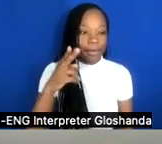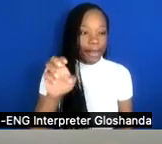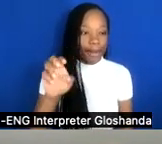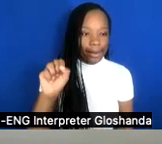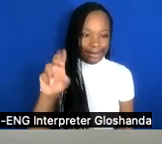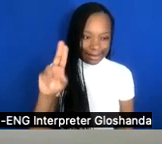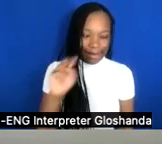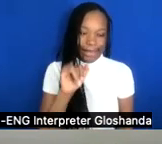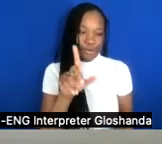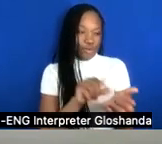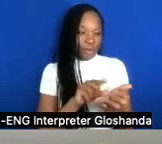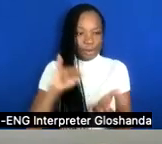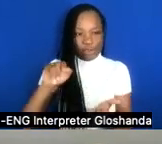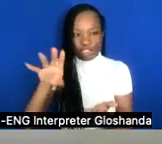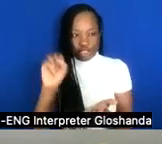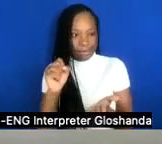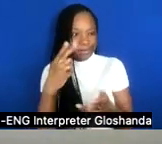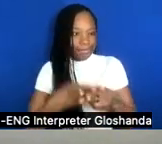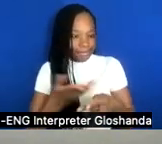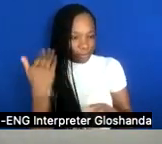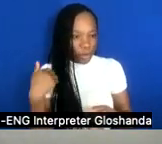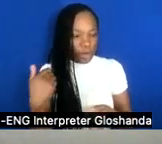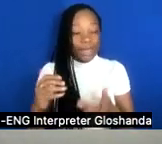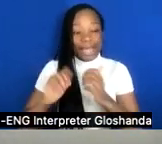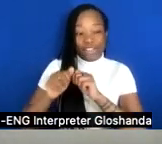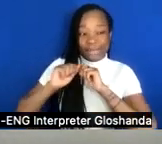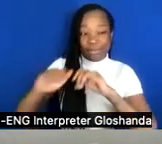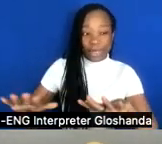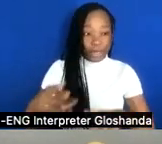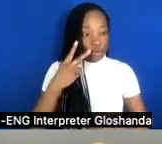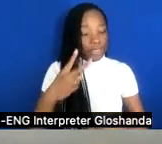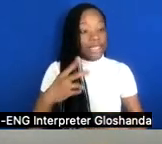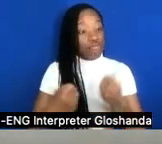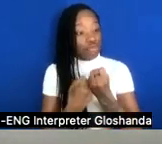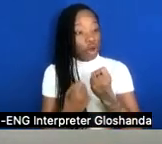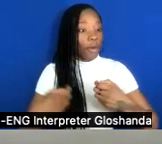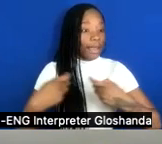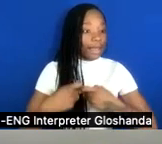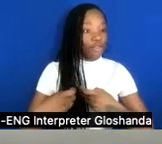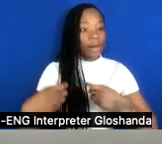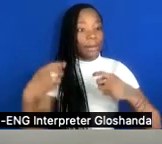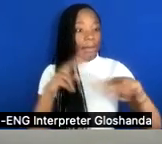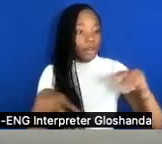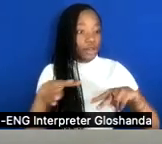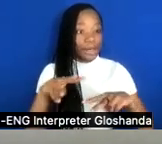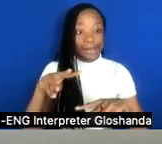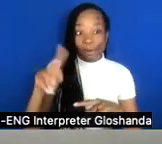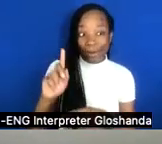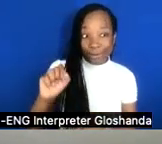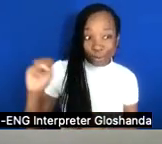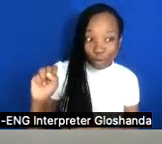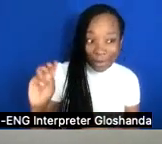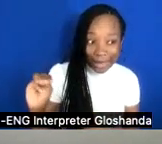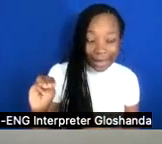mentioned, how does it get spread? Are you seeing pro-EM messaging on social media? Are you seeing it in